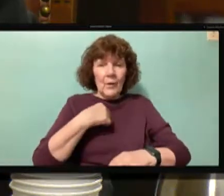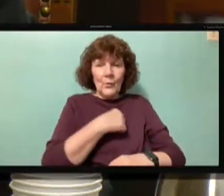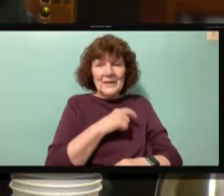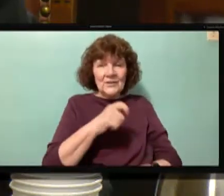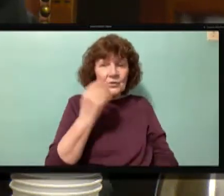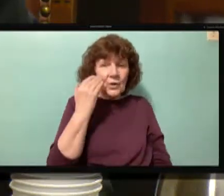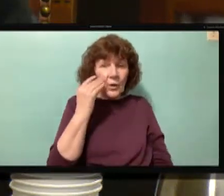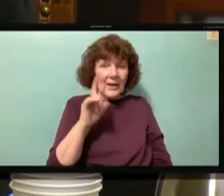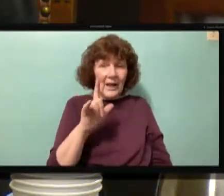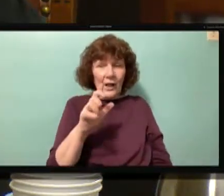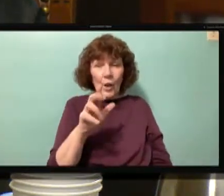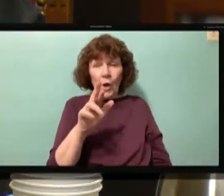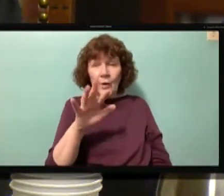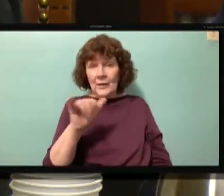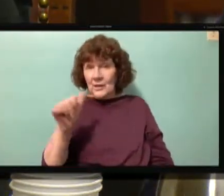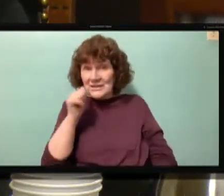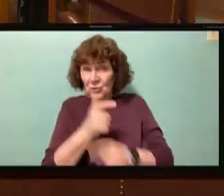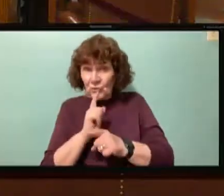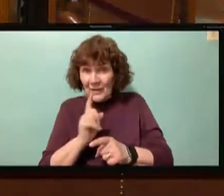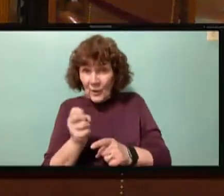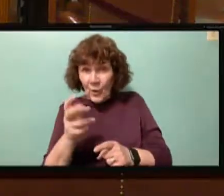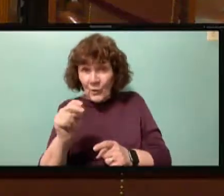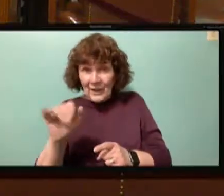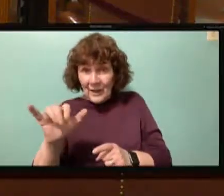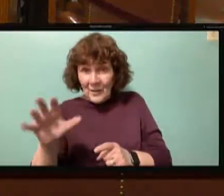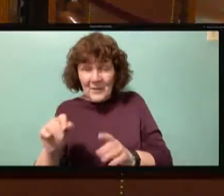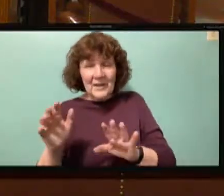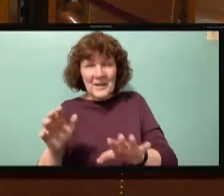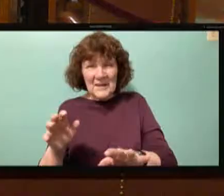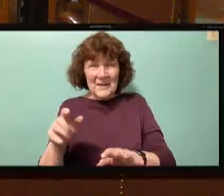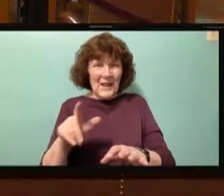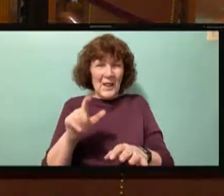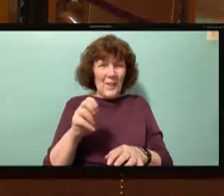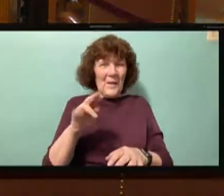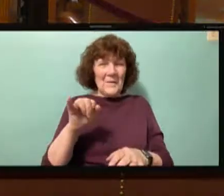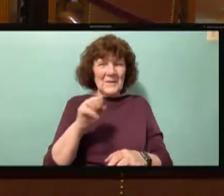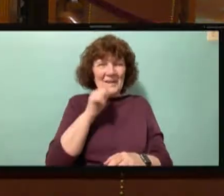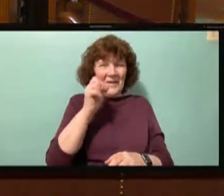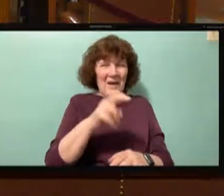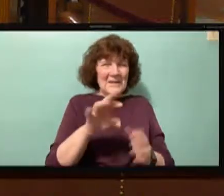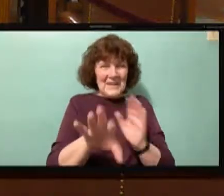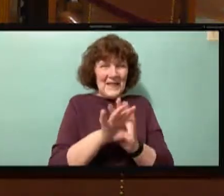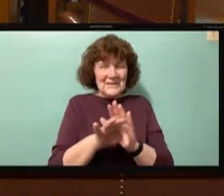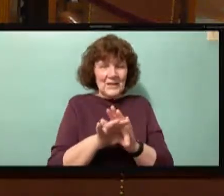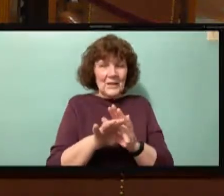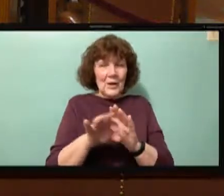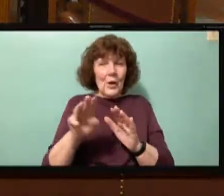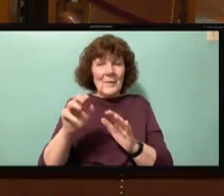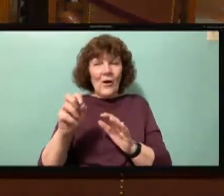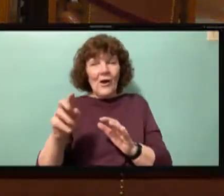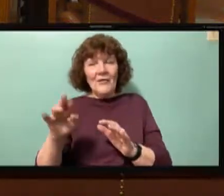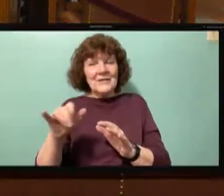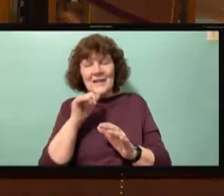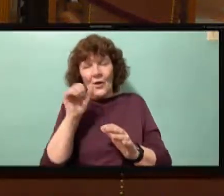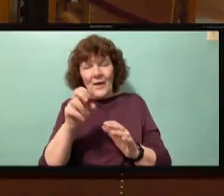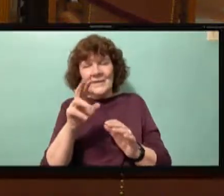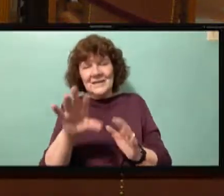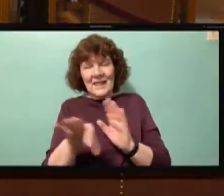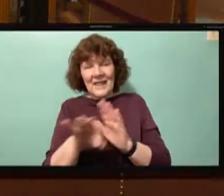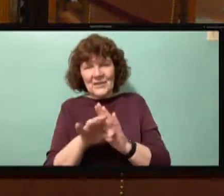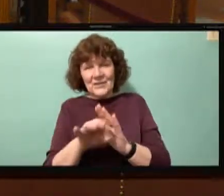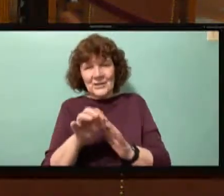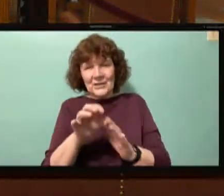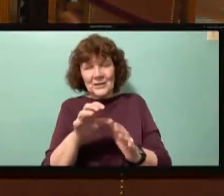really own a... No, I just haven't Kahari's not on the selection. Kahari's not on the selection committee. Okay. So